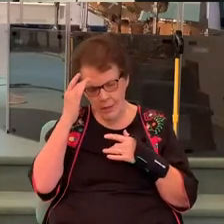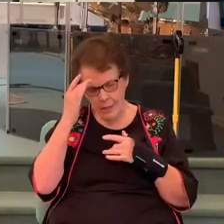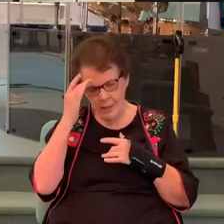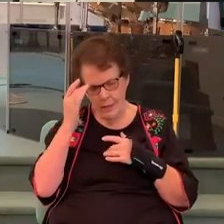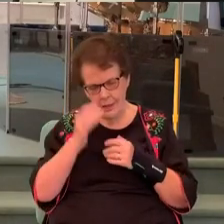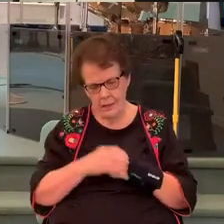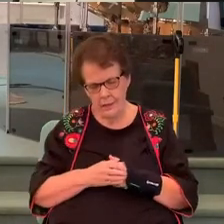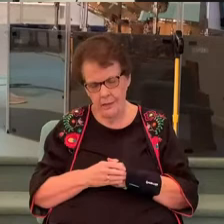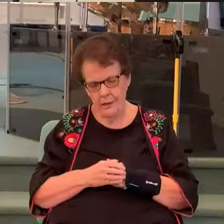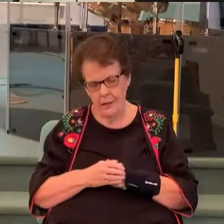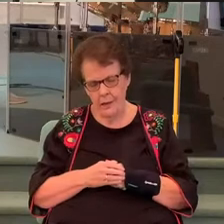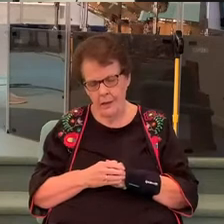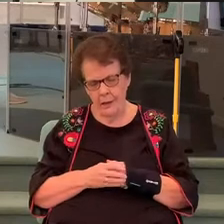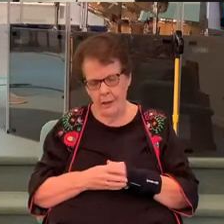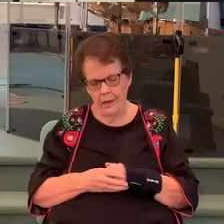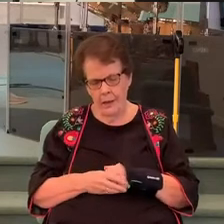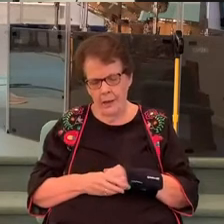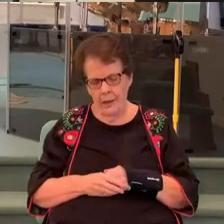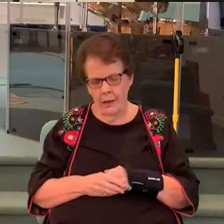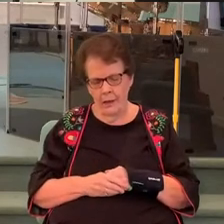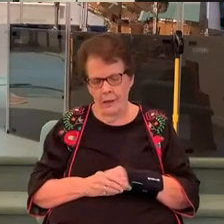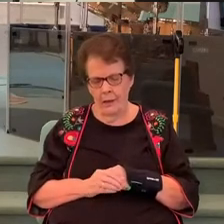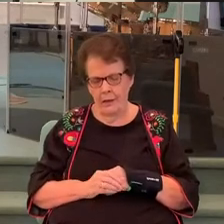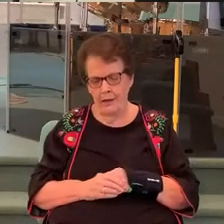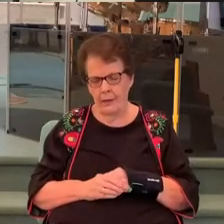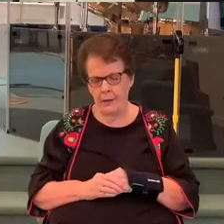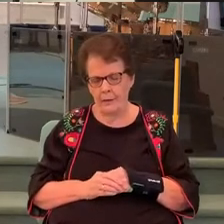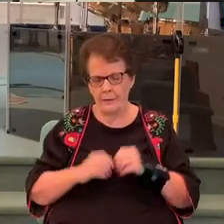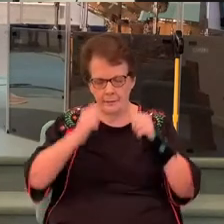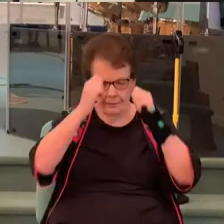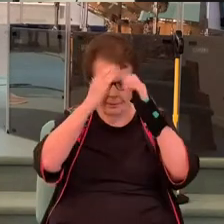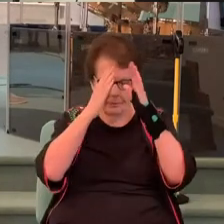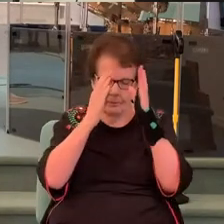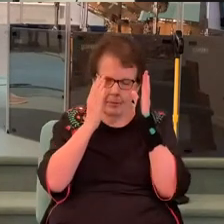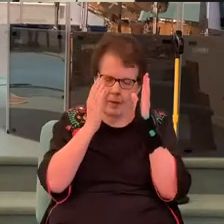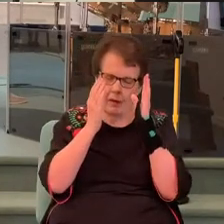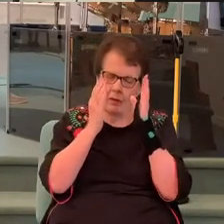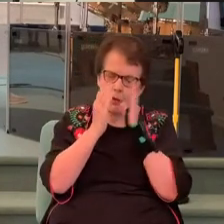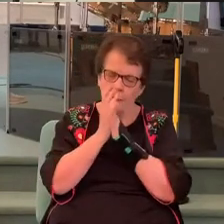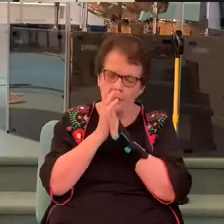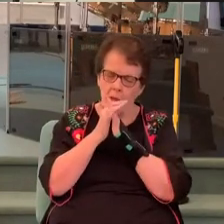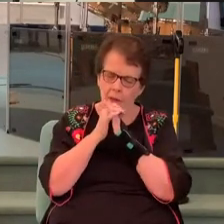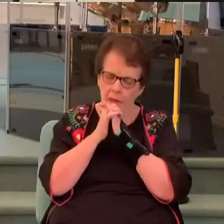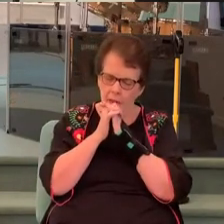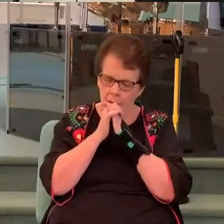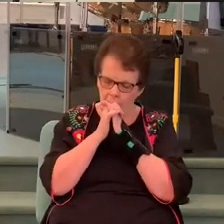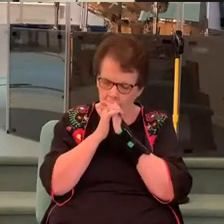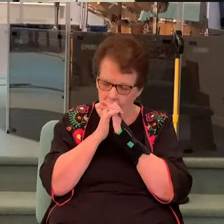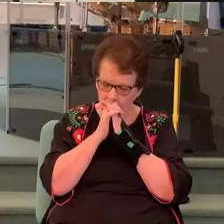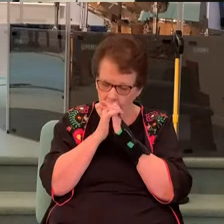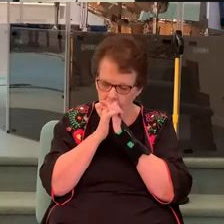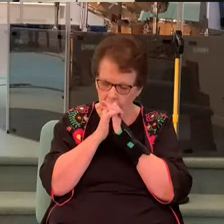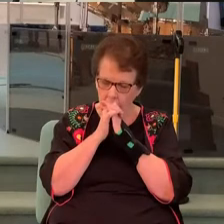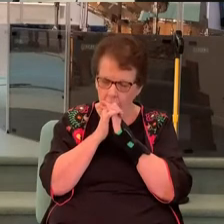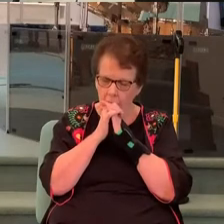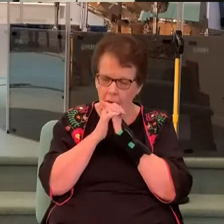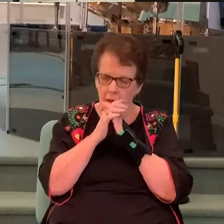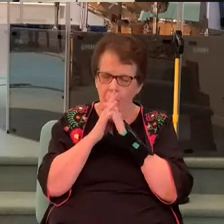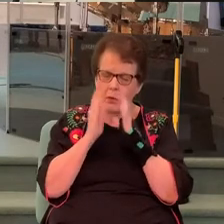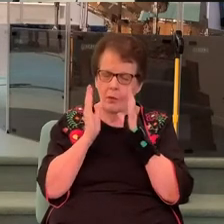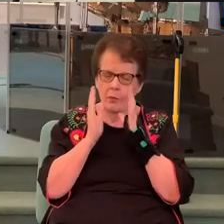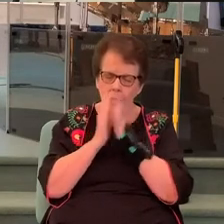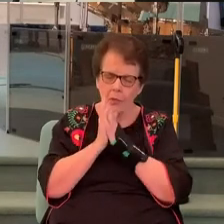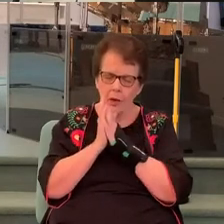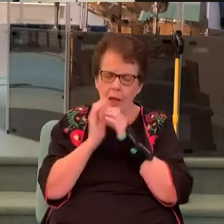for those things because you hear and you respond. And Father, I pray that we would pray with fervency, not just going through the motions of prayer, but that we